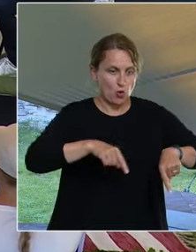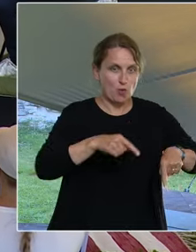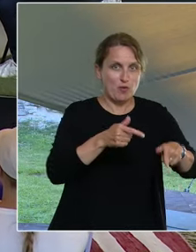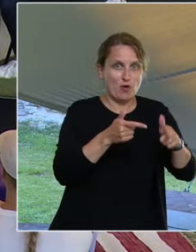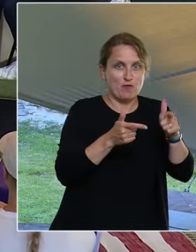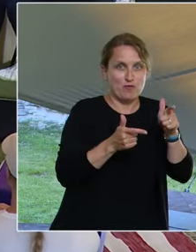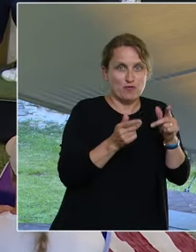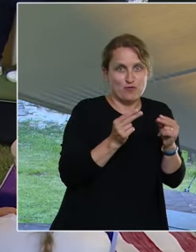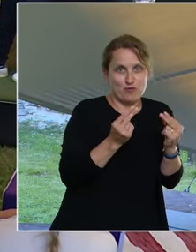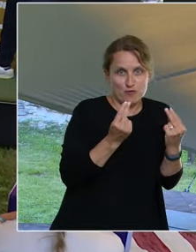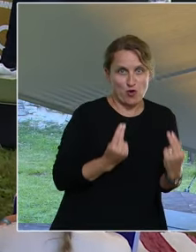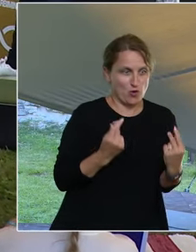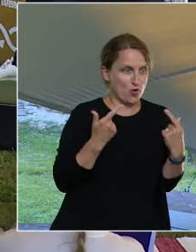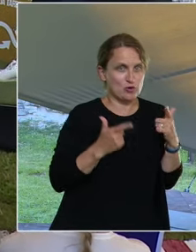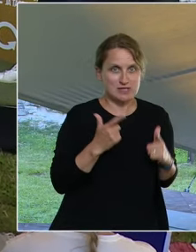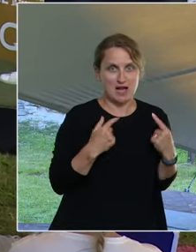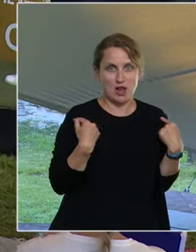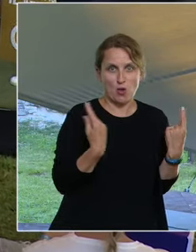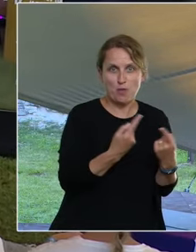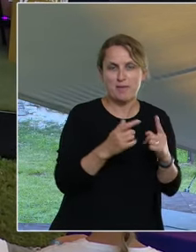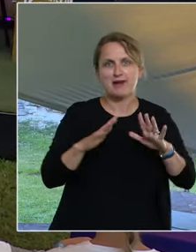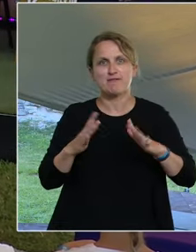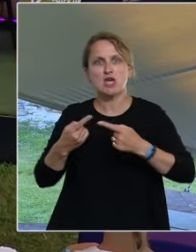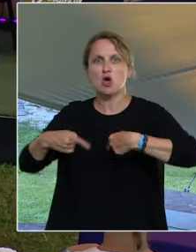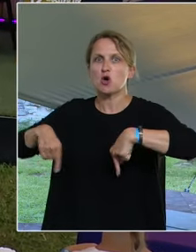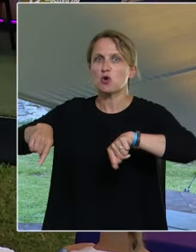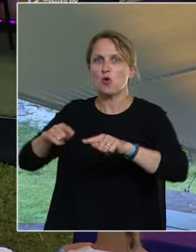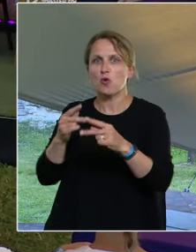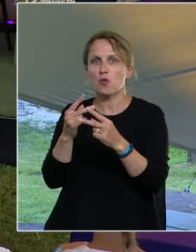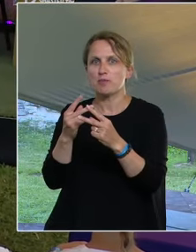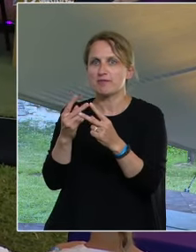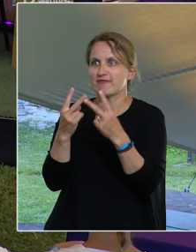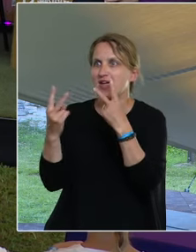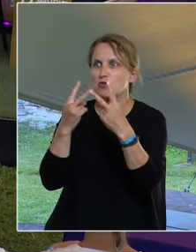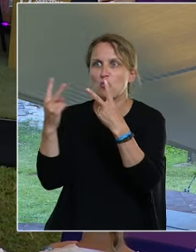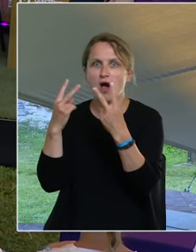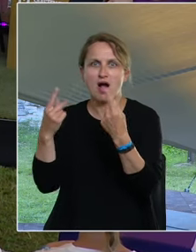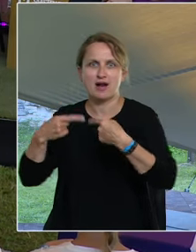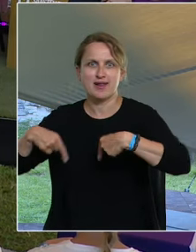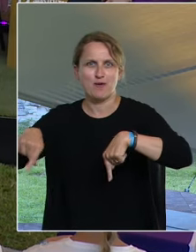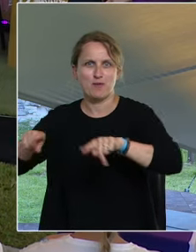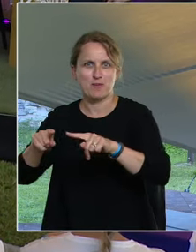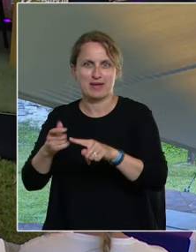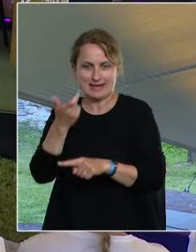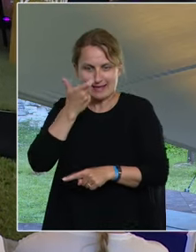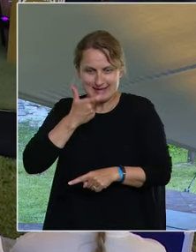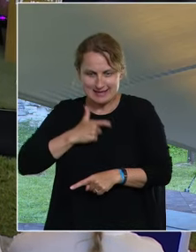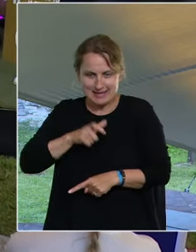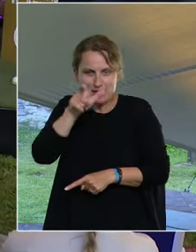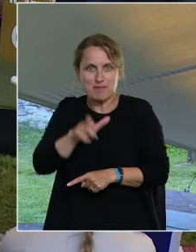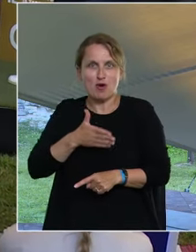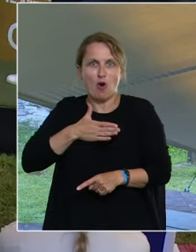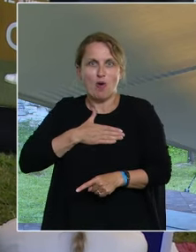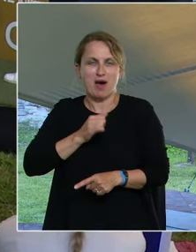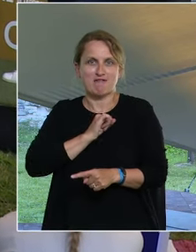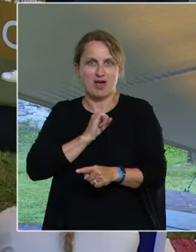Yes, they are. And they often, it can lead to very disturbing things, as we've